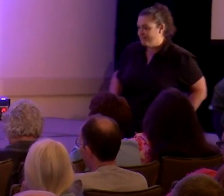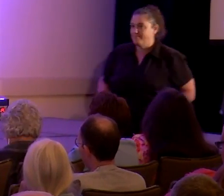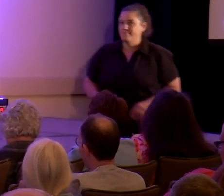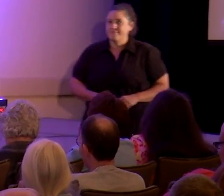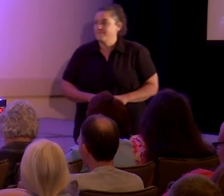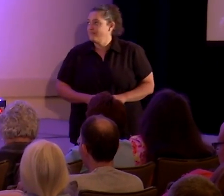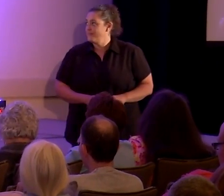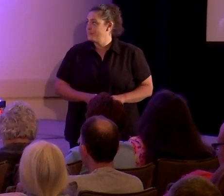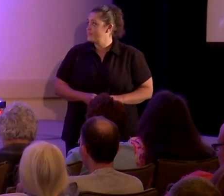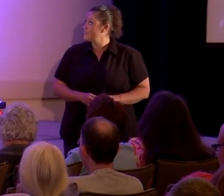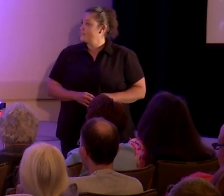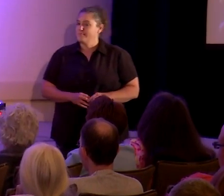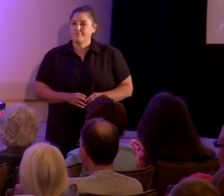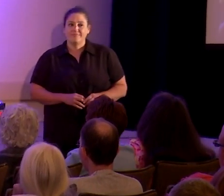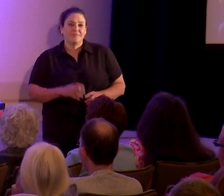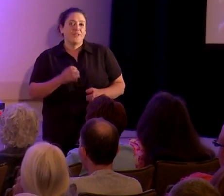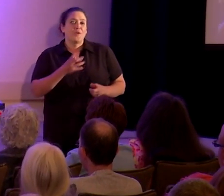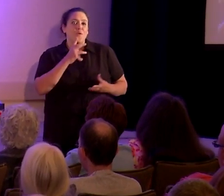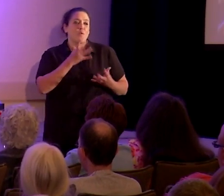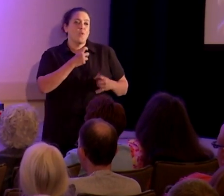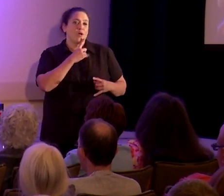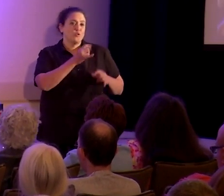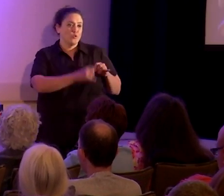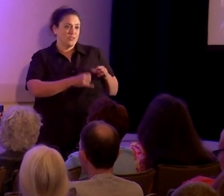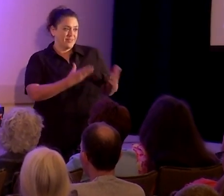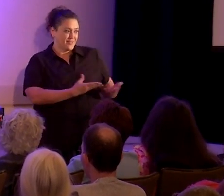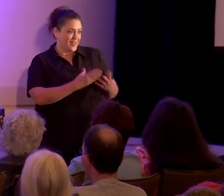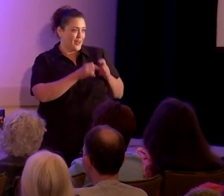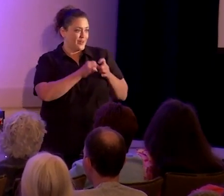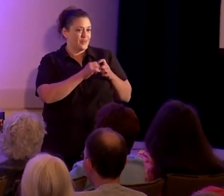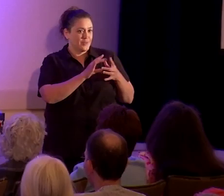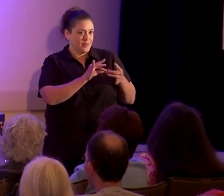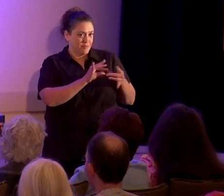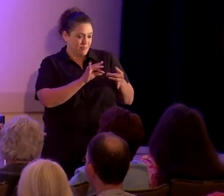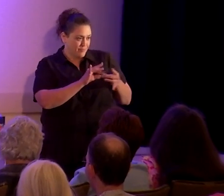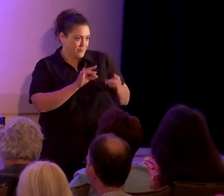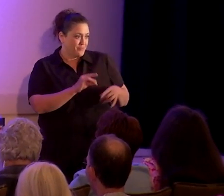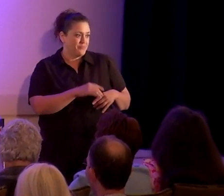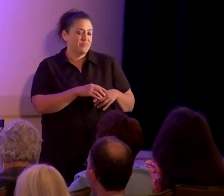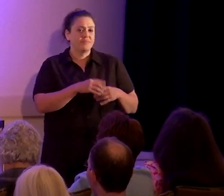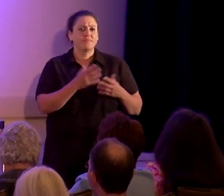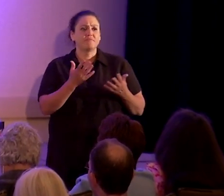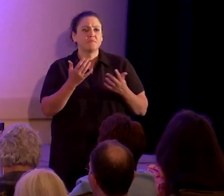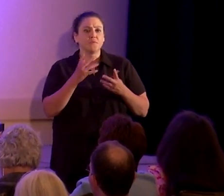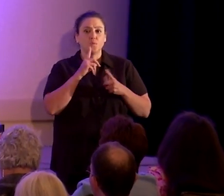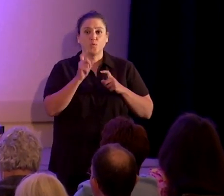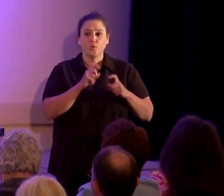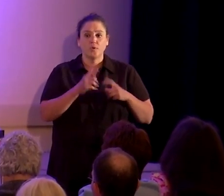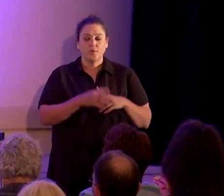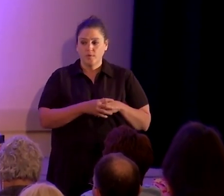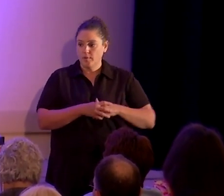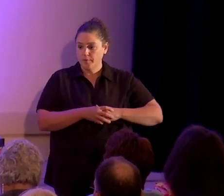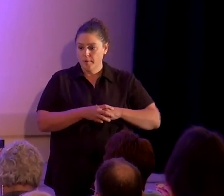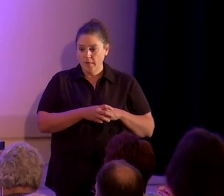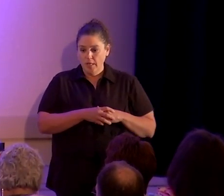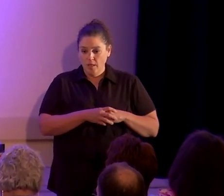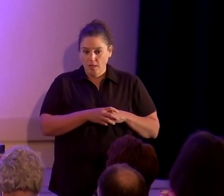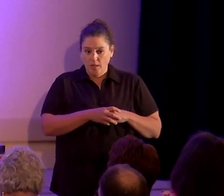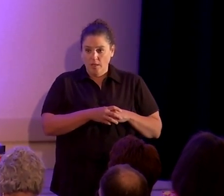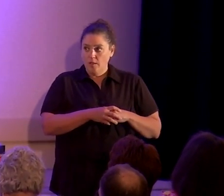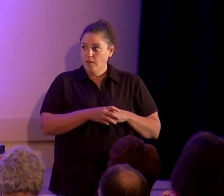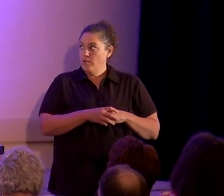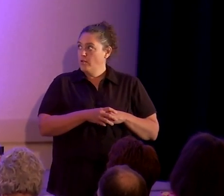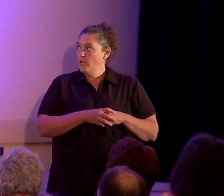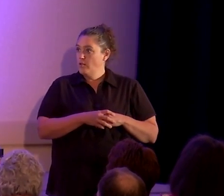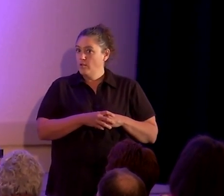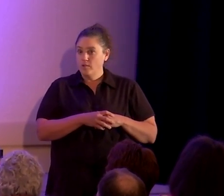No, we want you up here. Yeah, no, keep expound. I'm just keeping the questions going. Which brings me to, do you think you'll